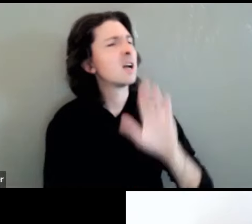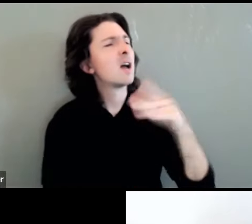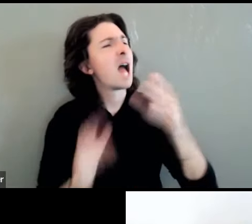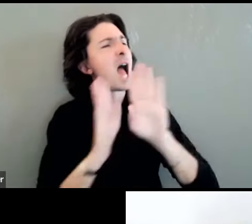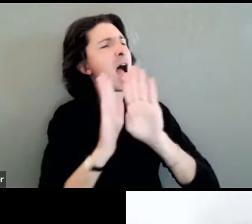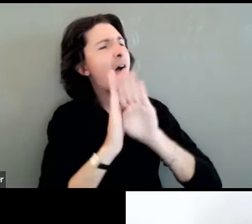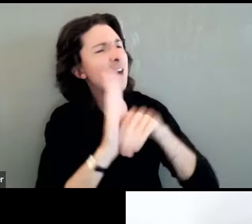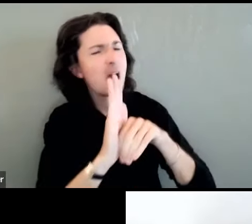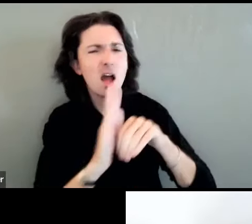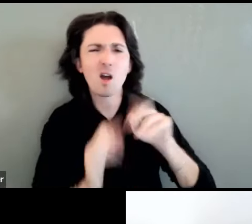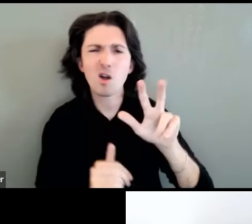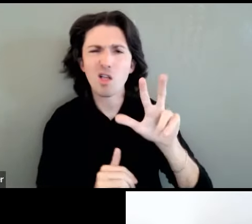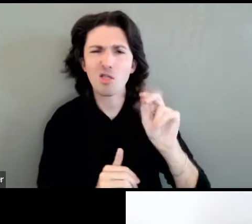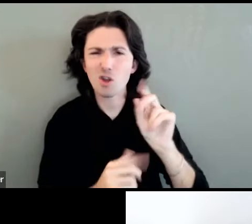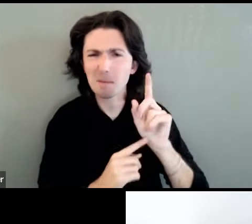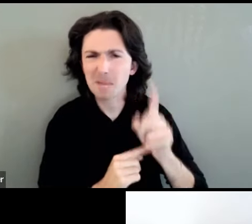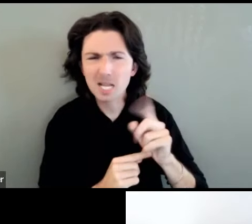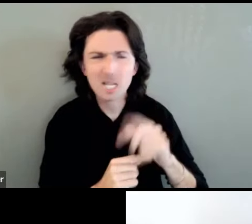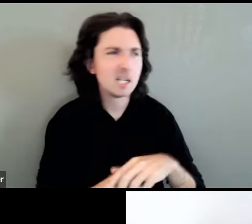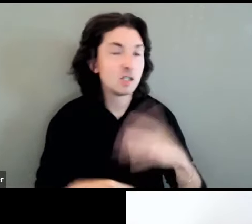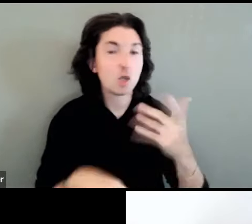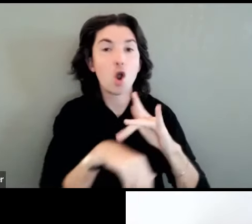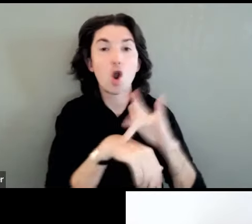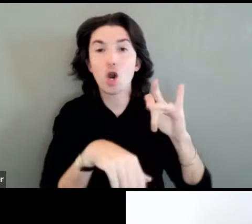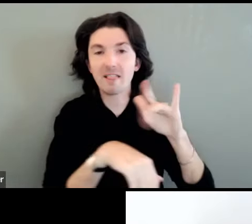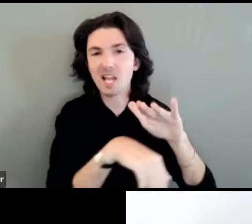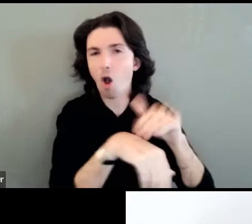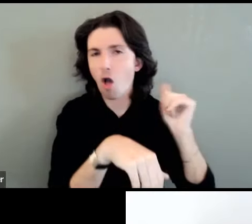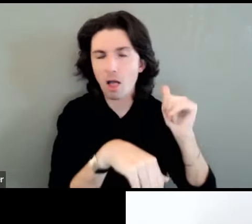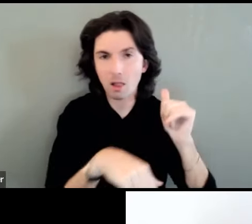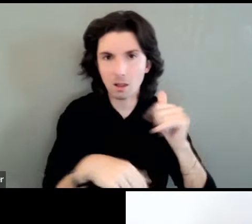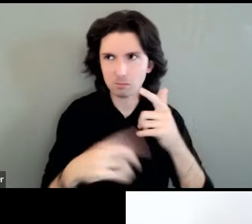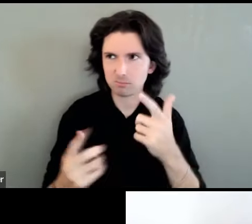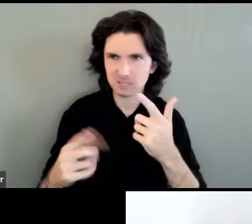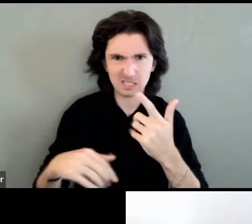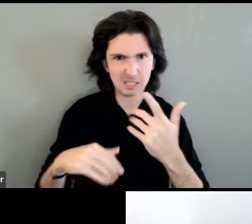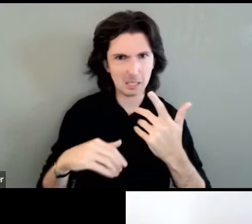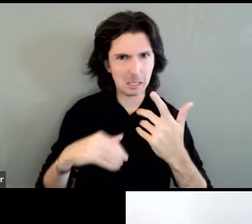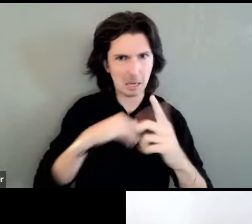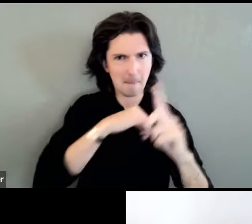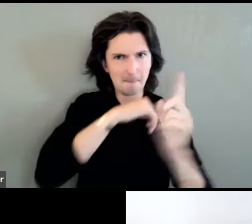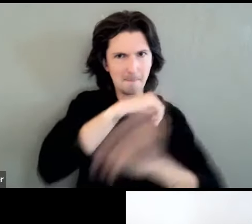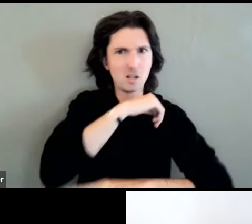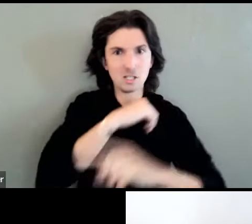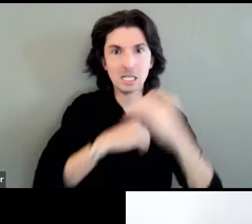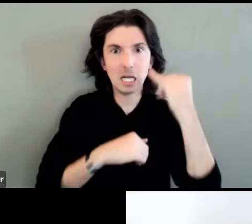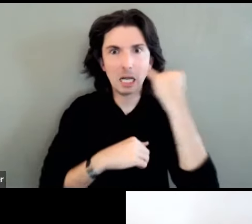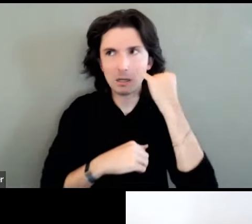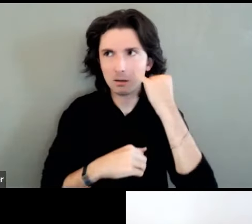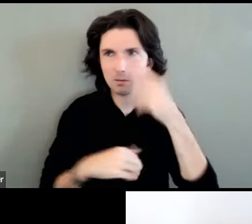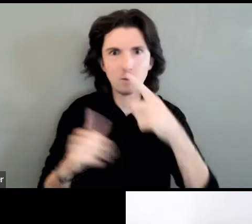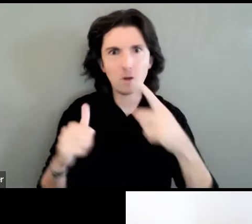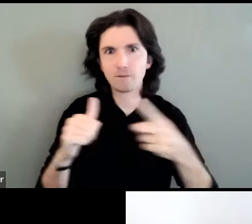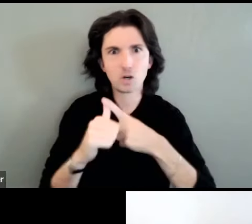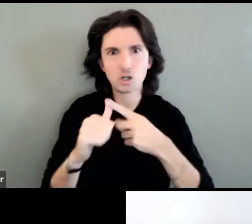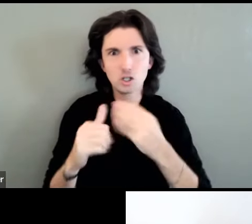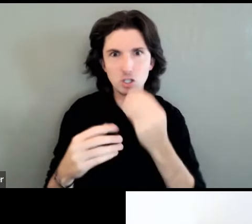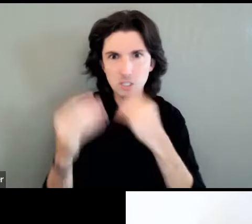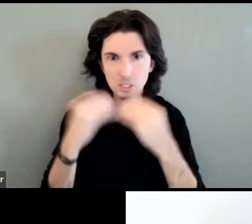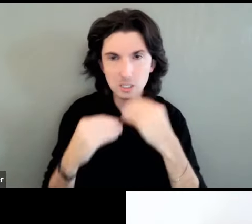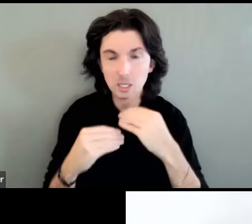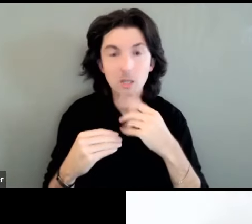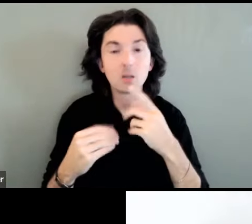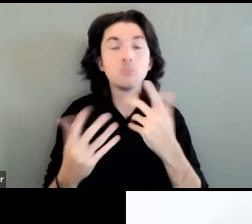calls. Are there meal penalties for not getting the first meal of the day? Let me explain. Many times principal call times are before catering